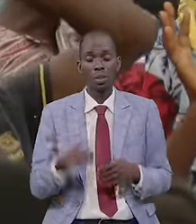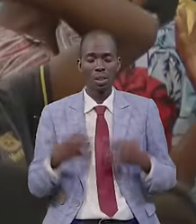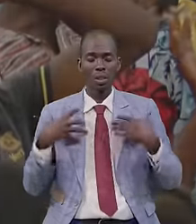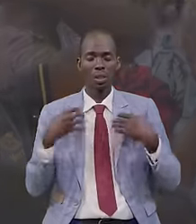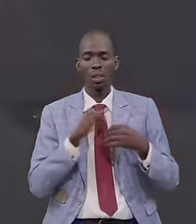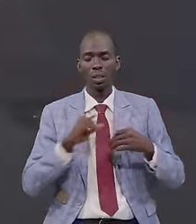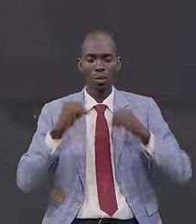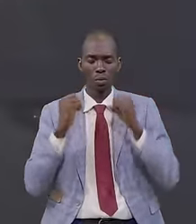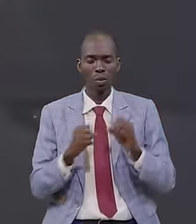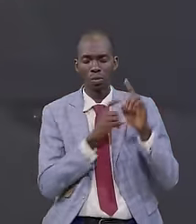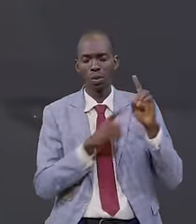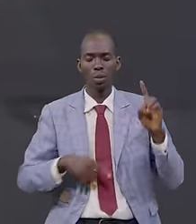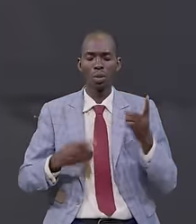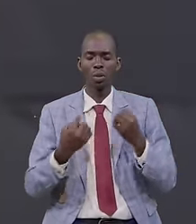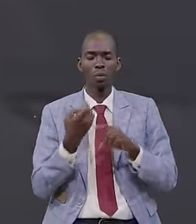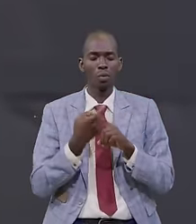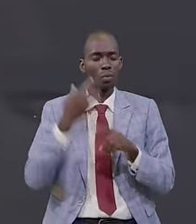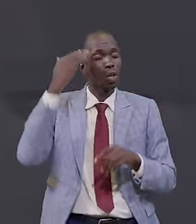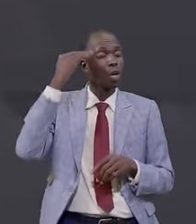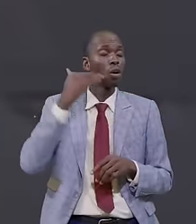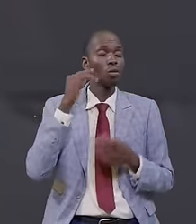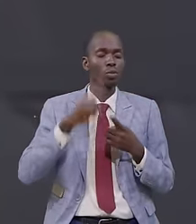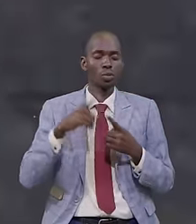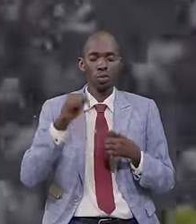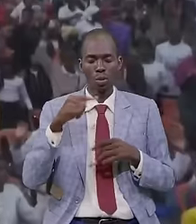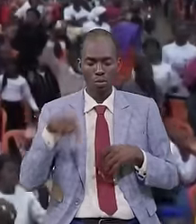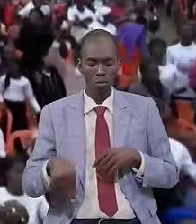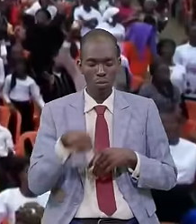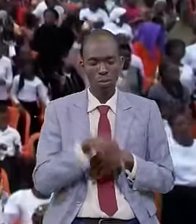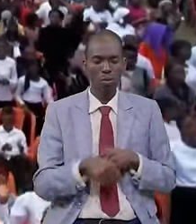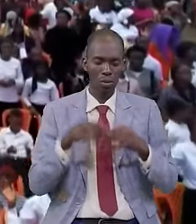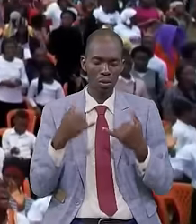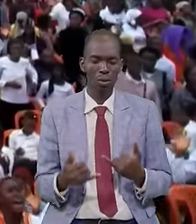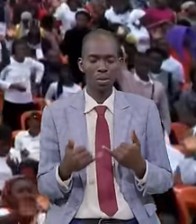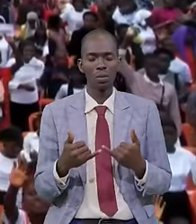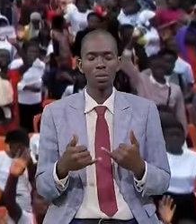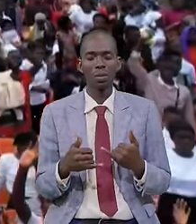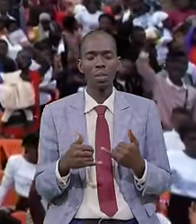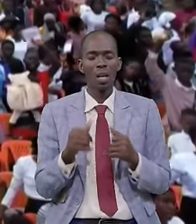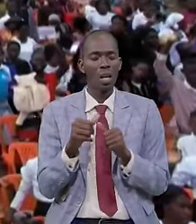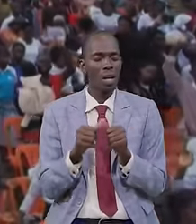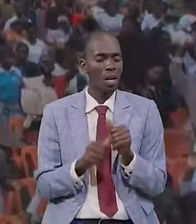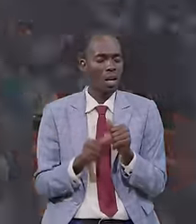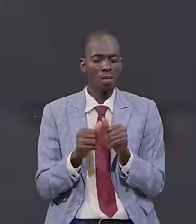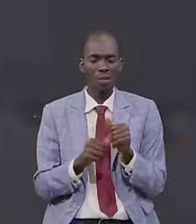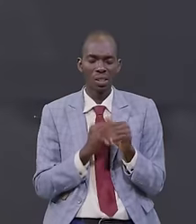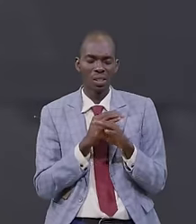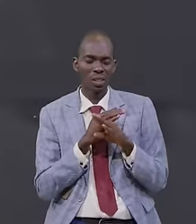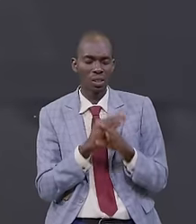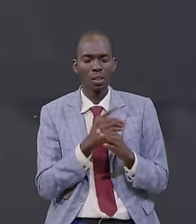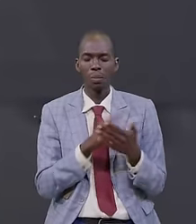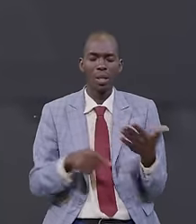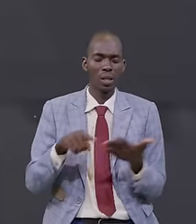go from the top of your head to the tip of your toe. Amen. Every hindrance canceled.